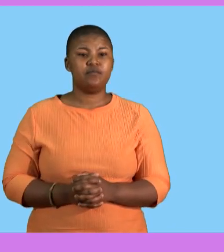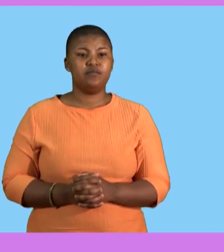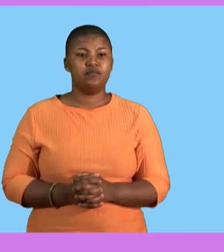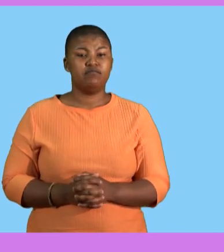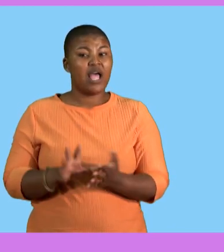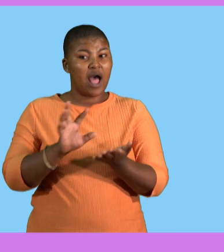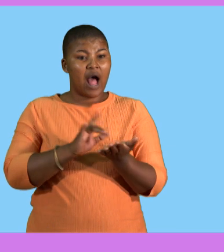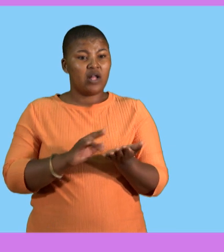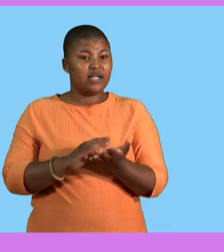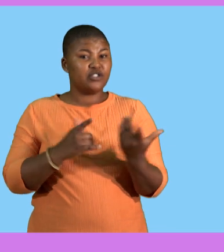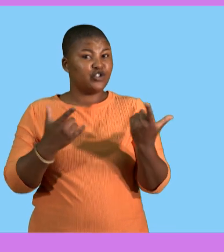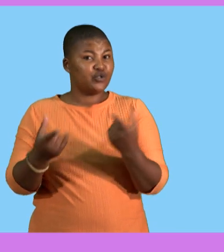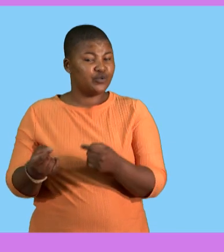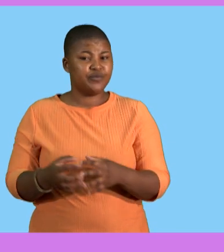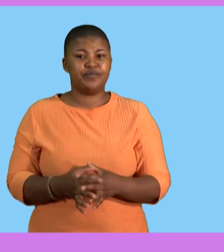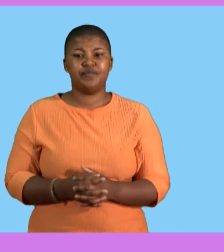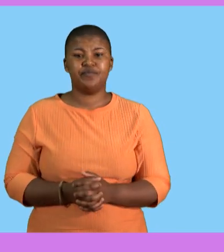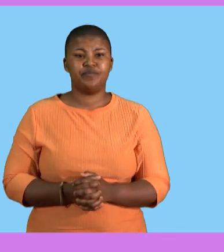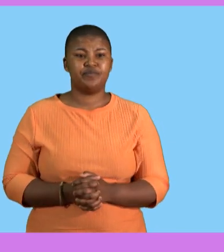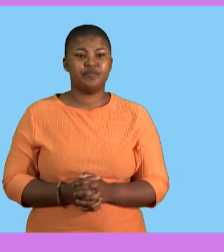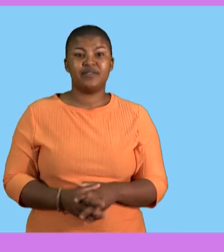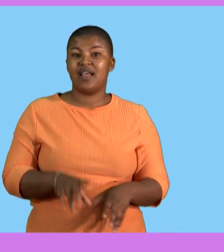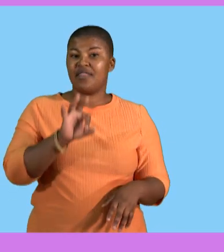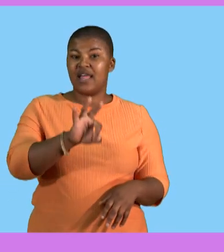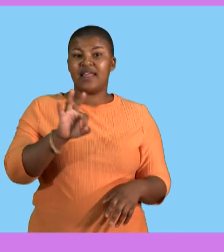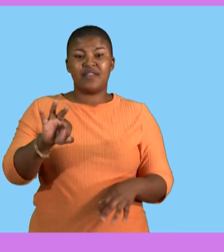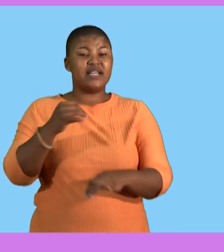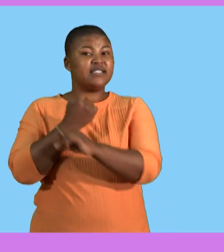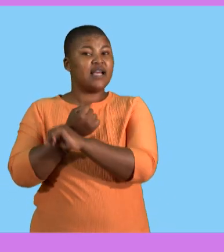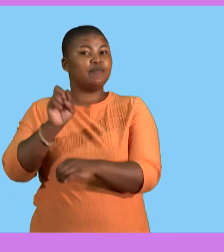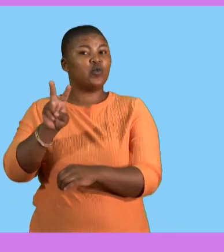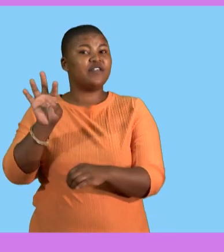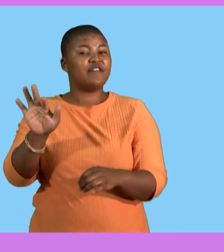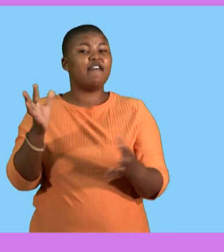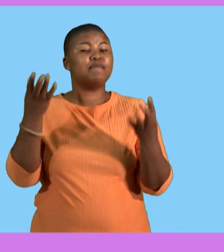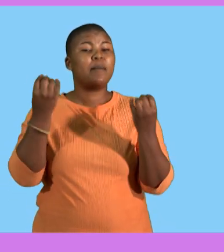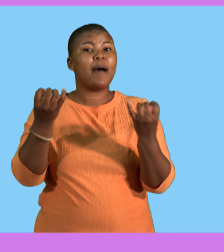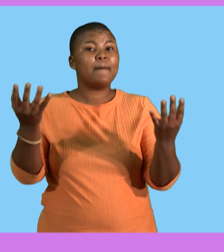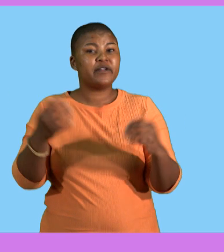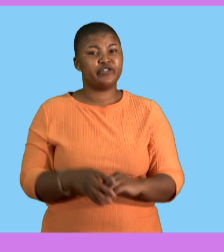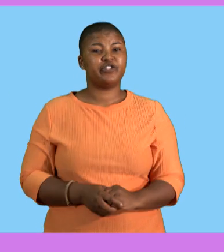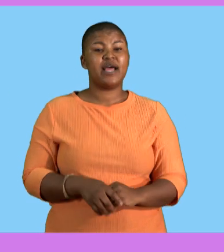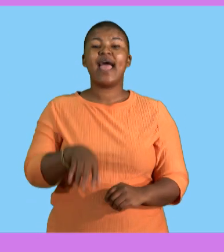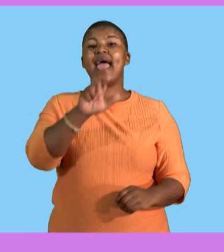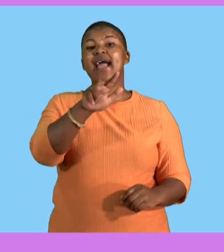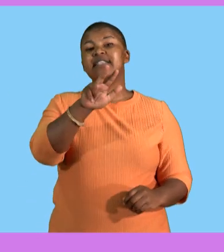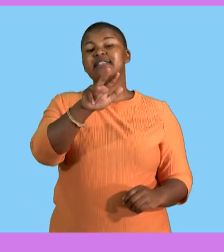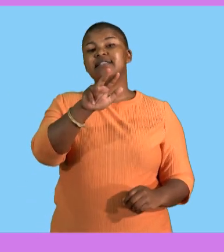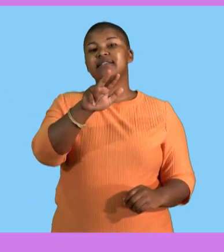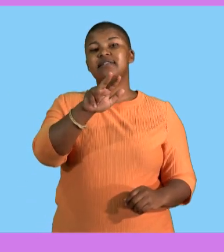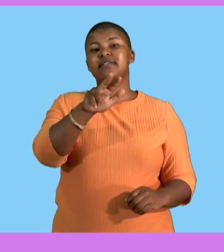our calculators. 33 times 25, and that is